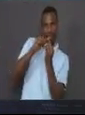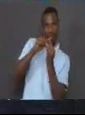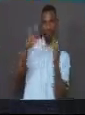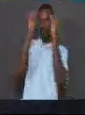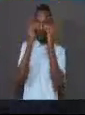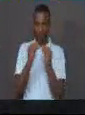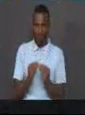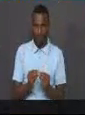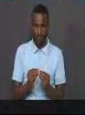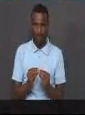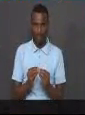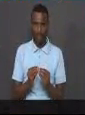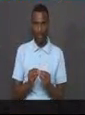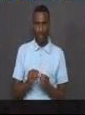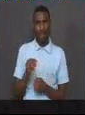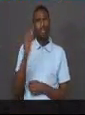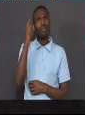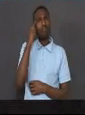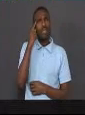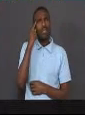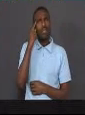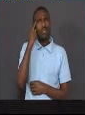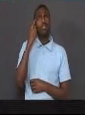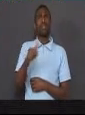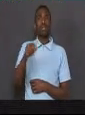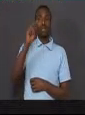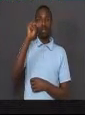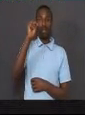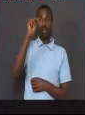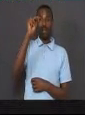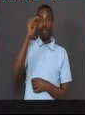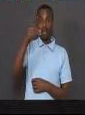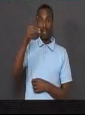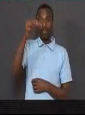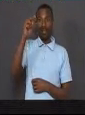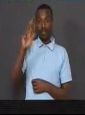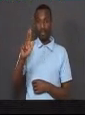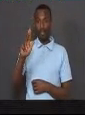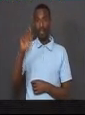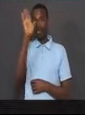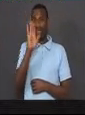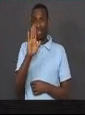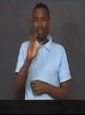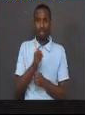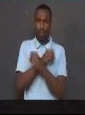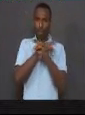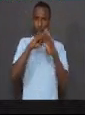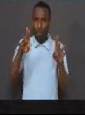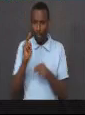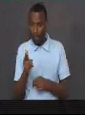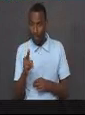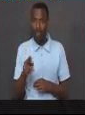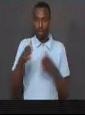calculation. Imagine that ammonia gas is expanding rapidly within